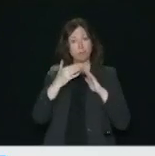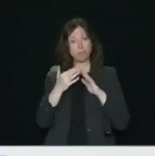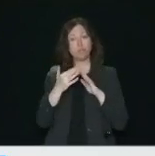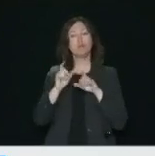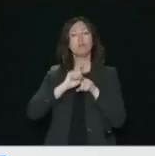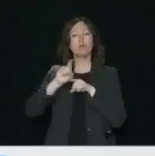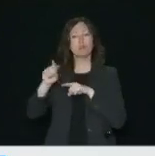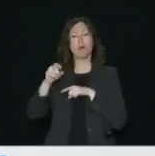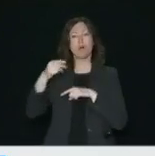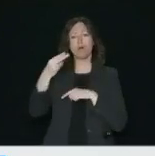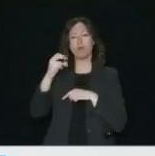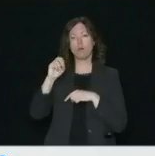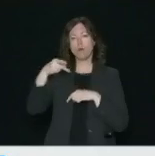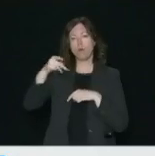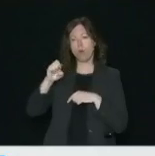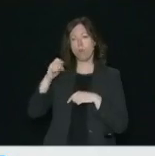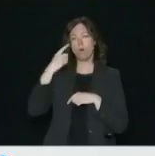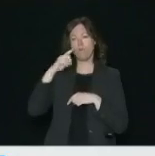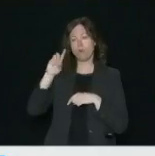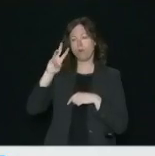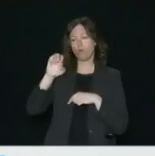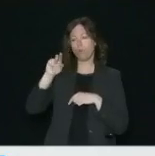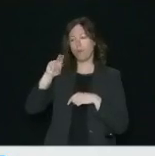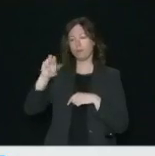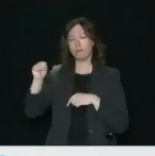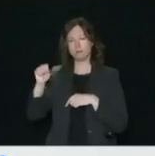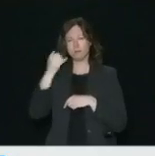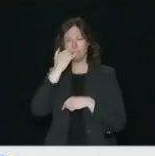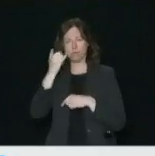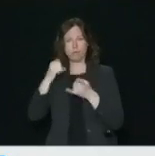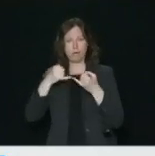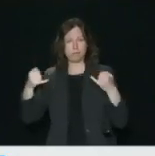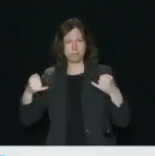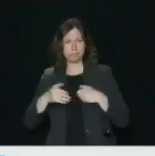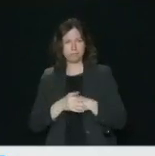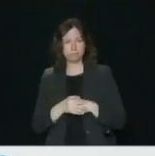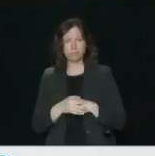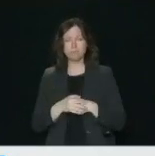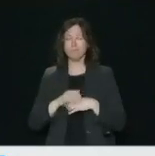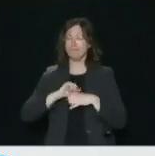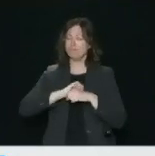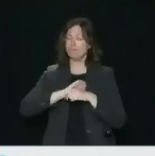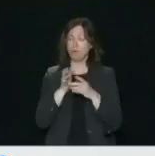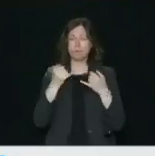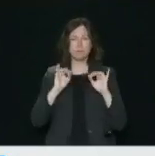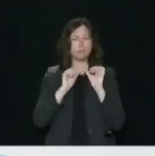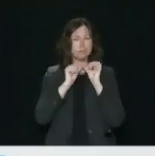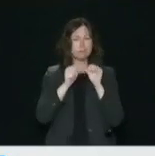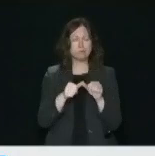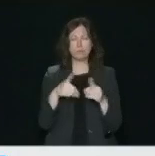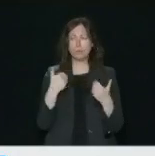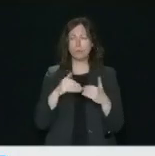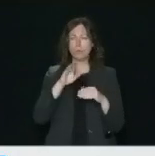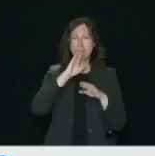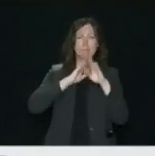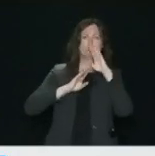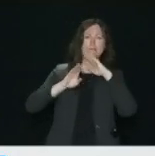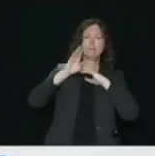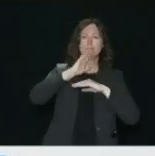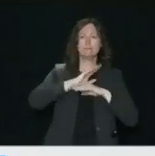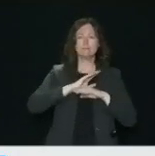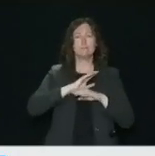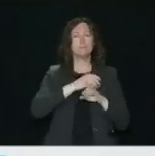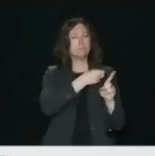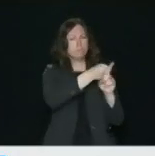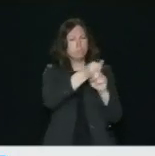as the pandemic has evolved. While COVID-19 is here to stay, we are now entering a period with more